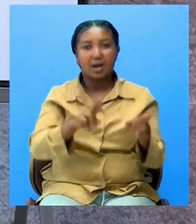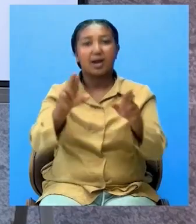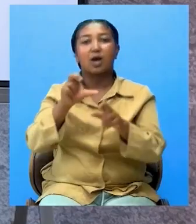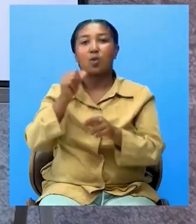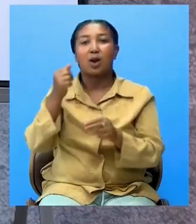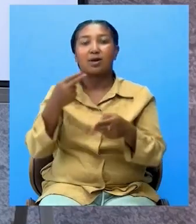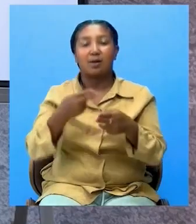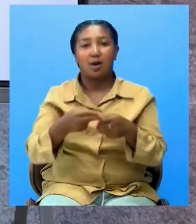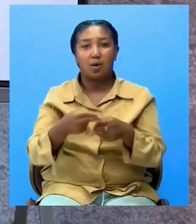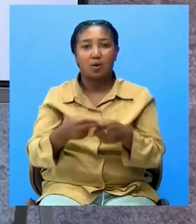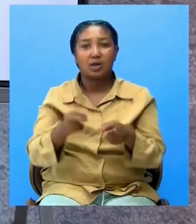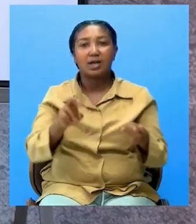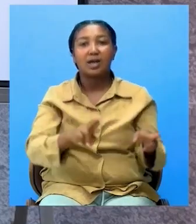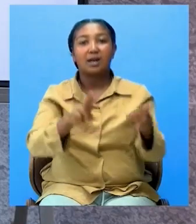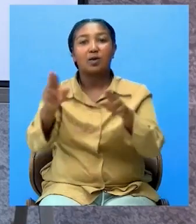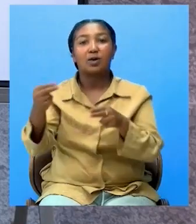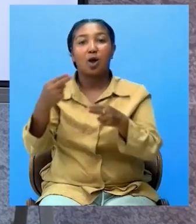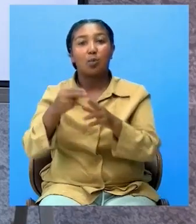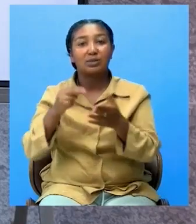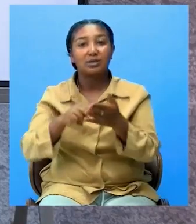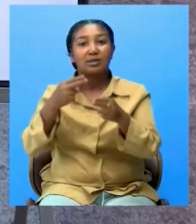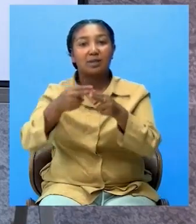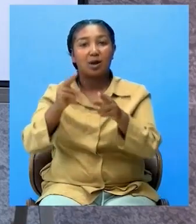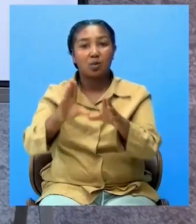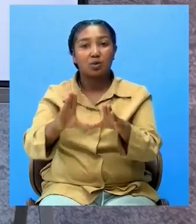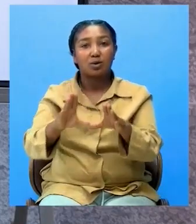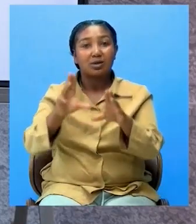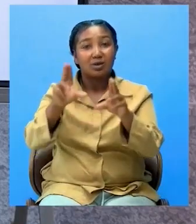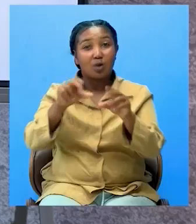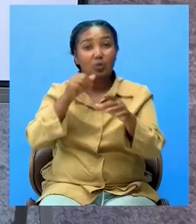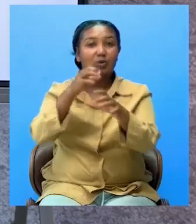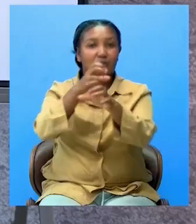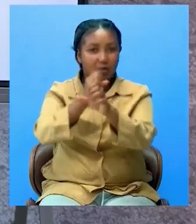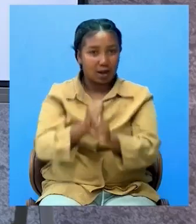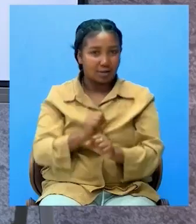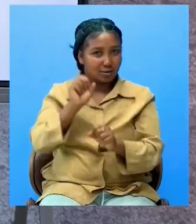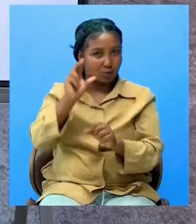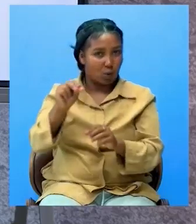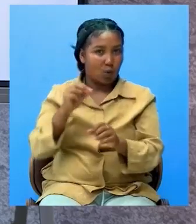irregular nouns. Irregular nouns mean the nouns which cannot take S.